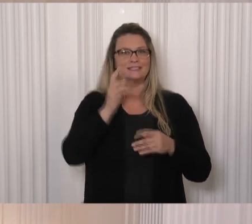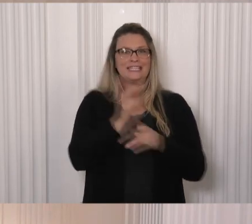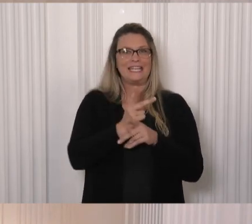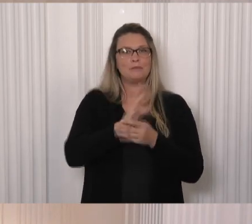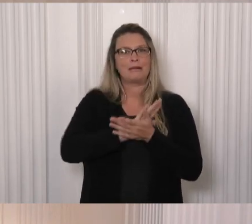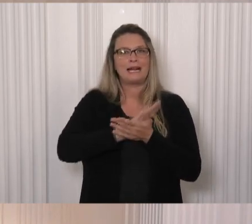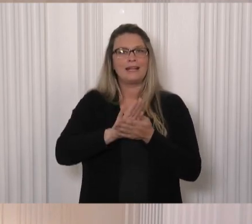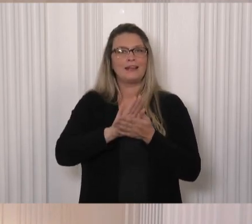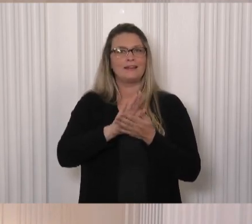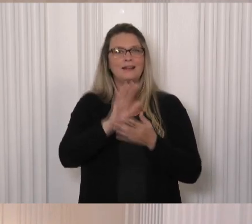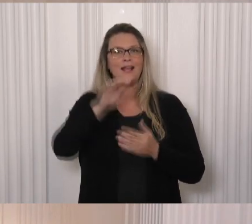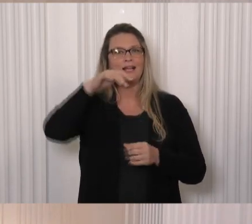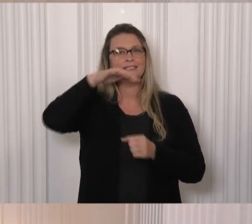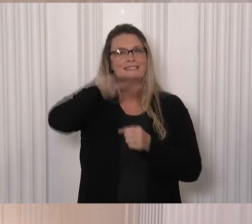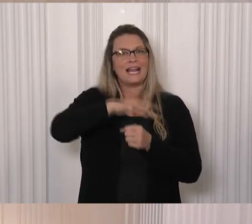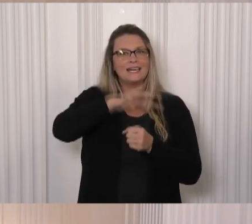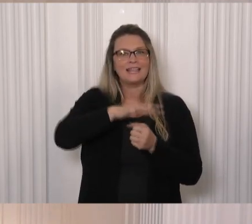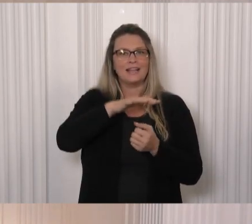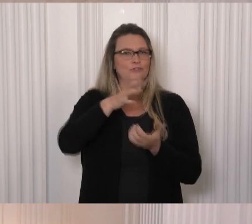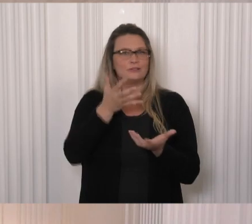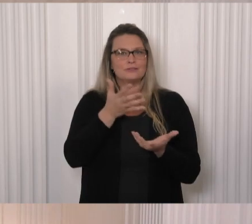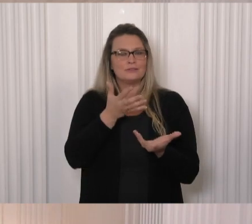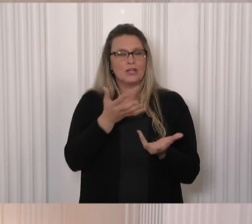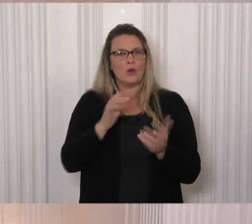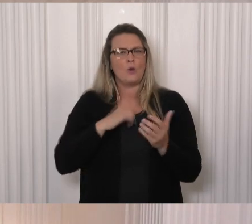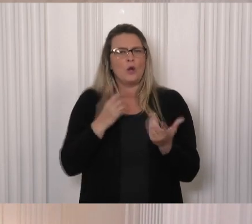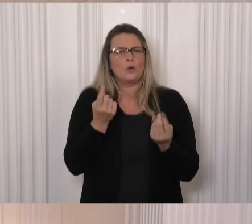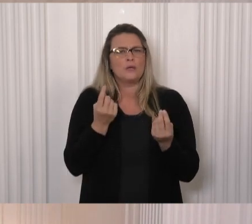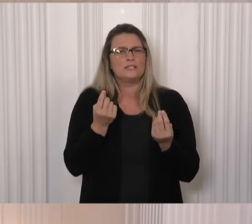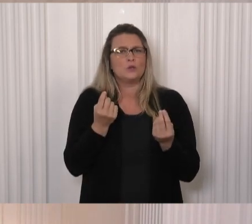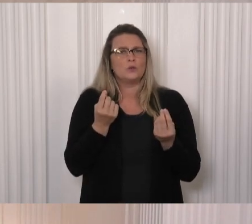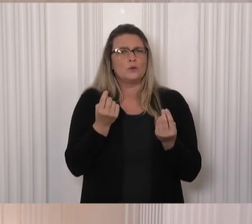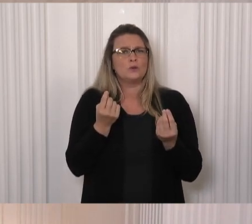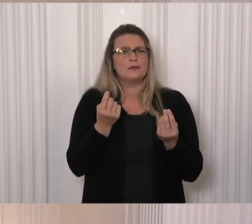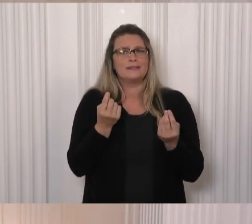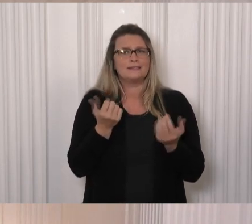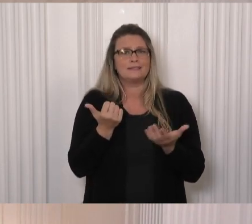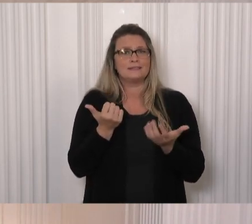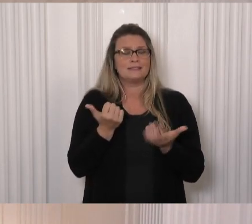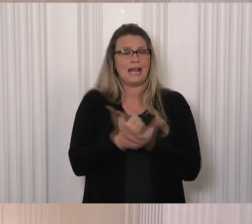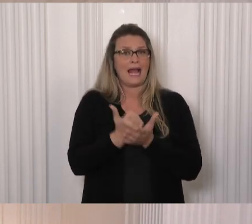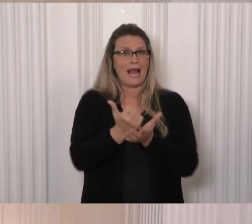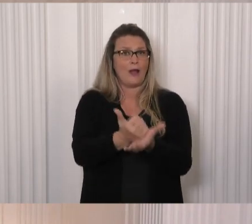sanitizers. To avoid getting a cell that would start with that population, what do we need to do?